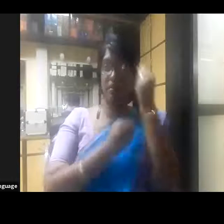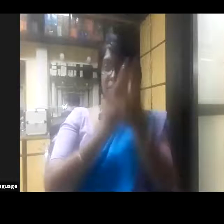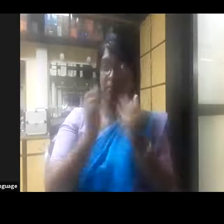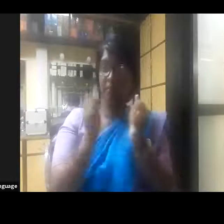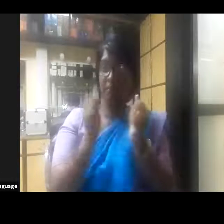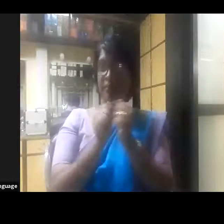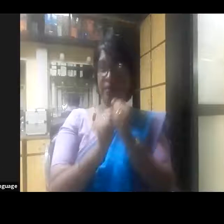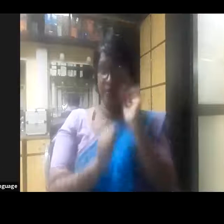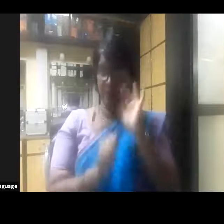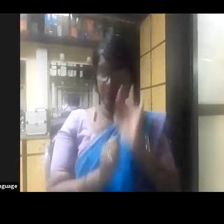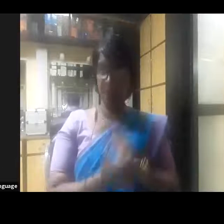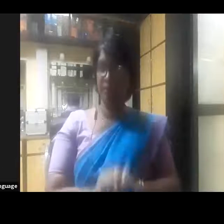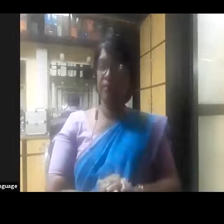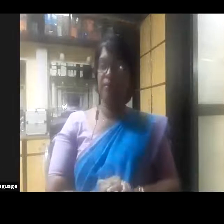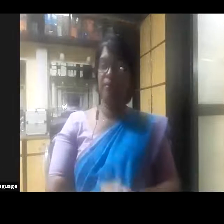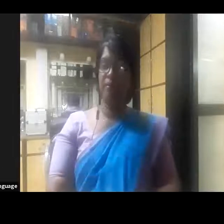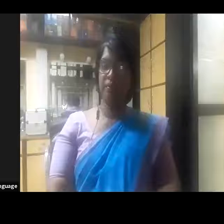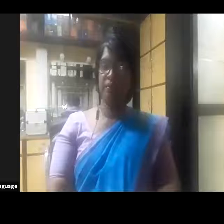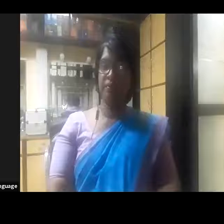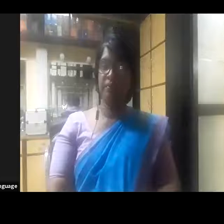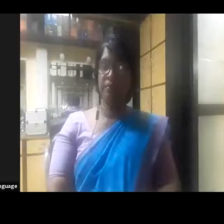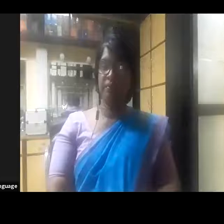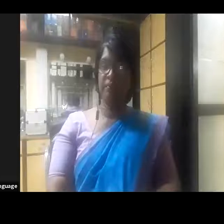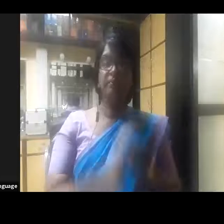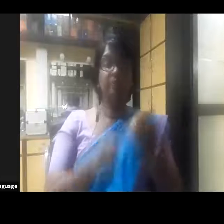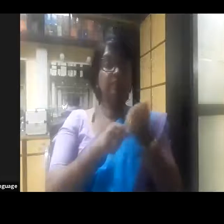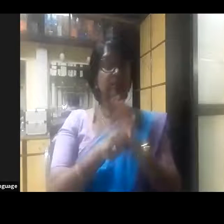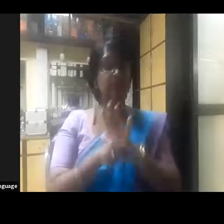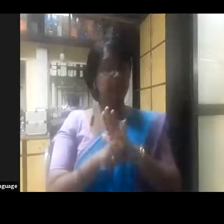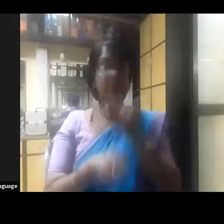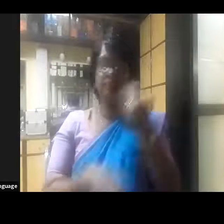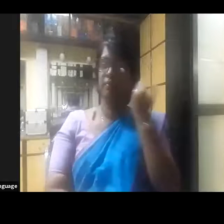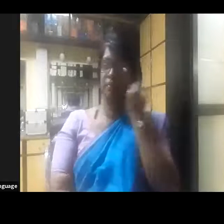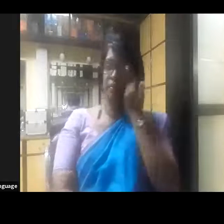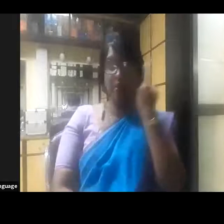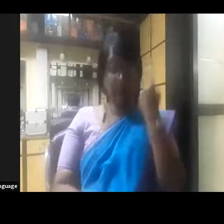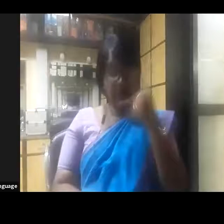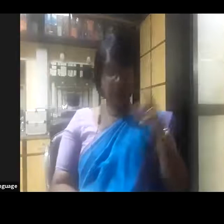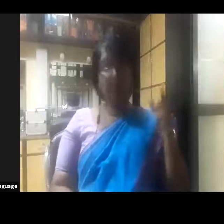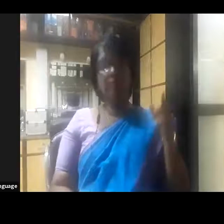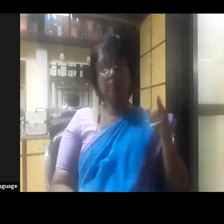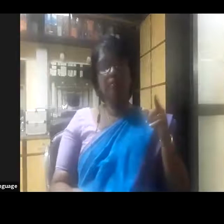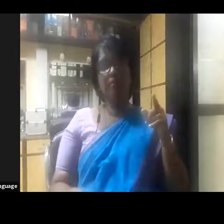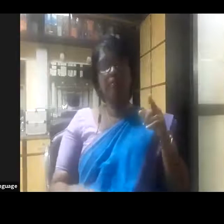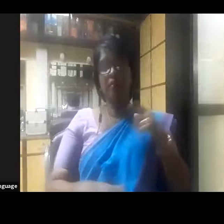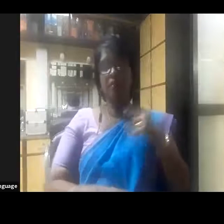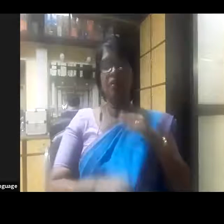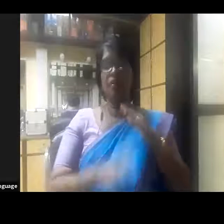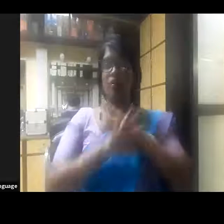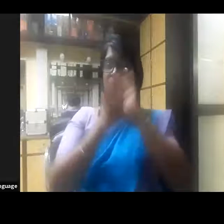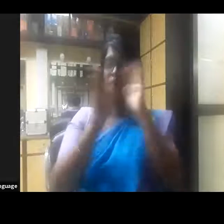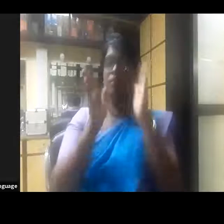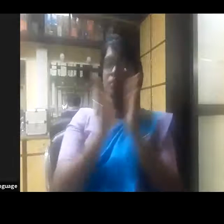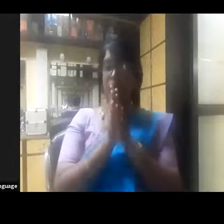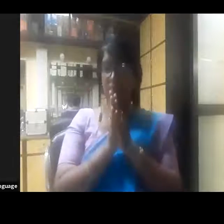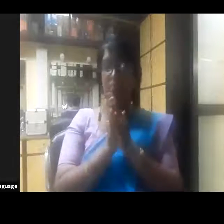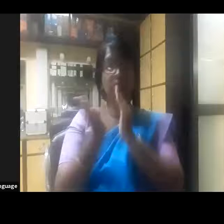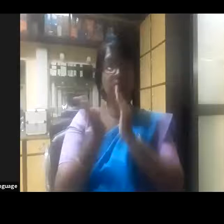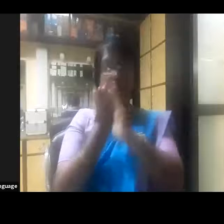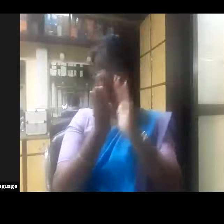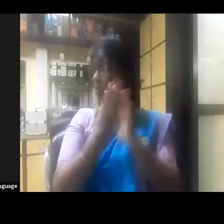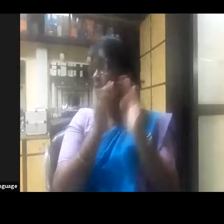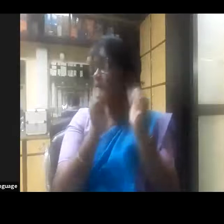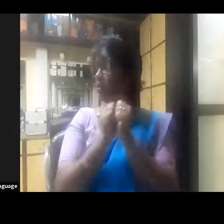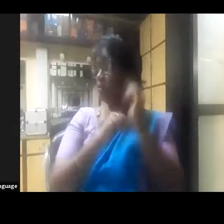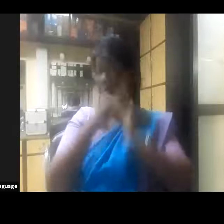the COVID pandemic, the whole supply chain industry was in turmoil. This disruption has severely